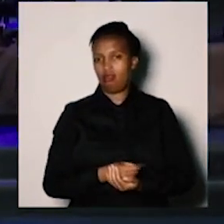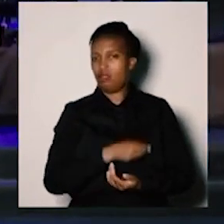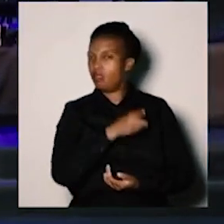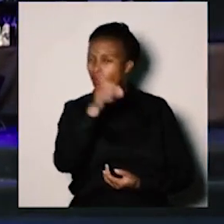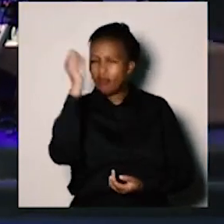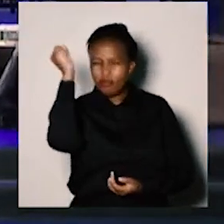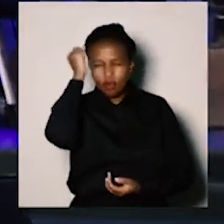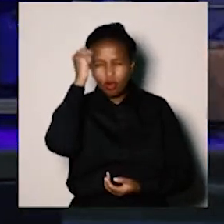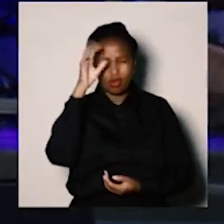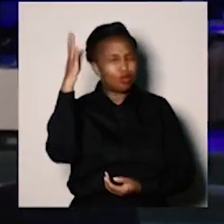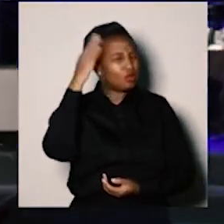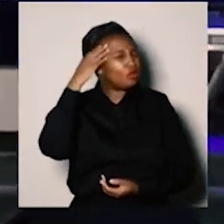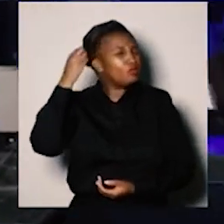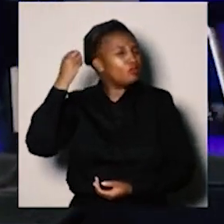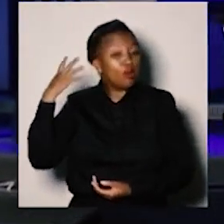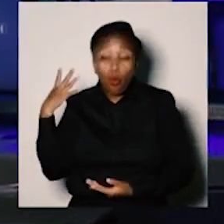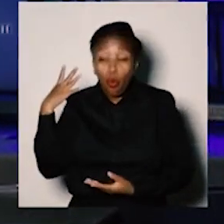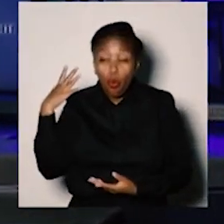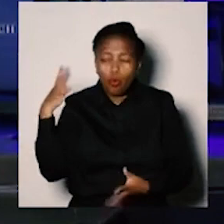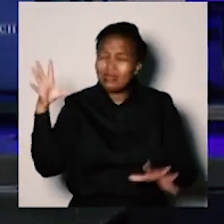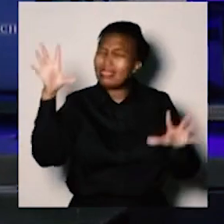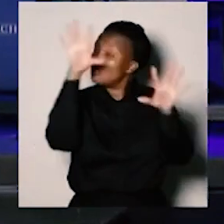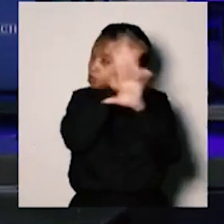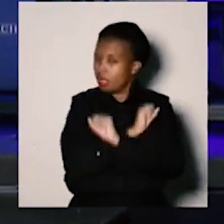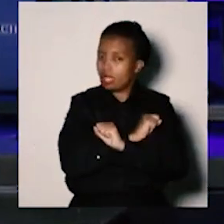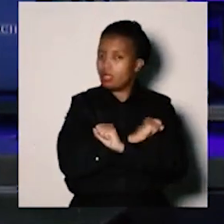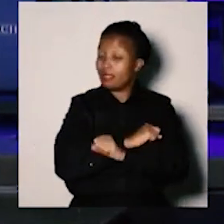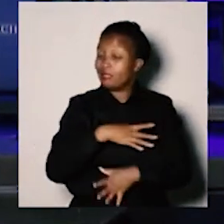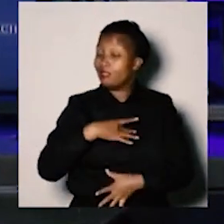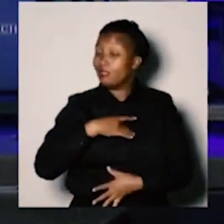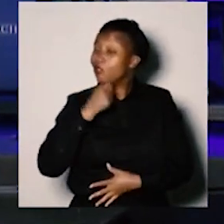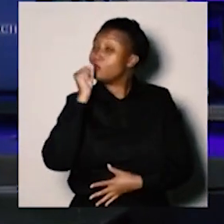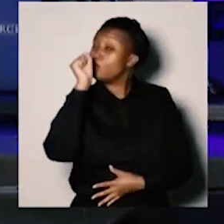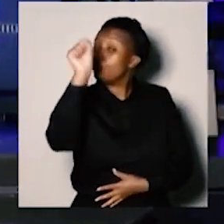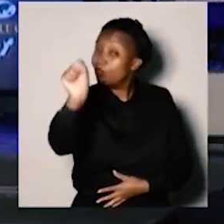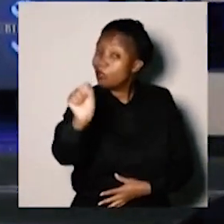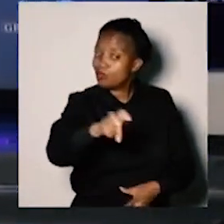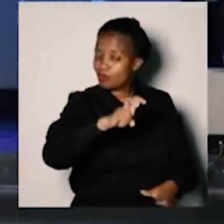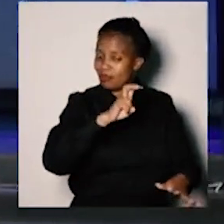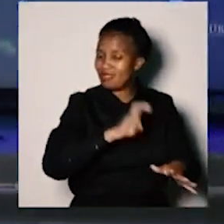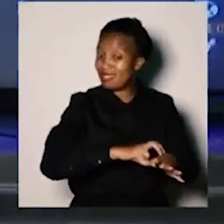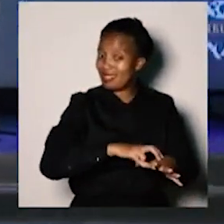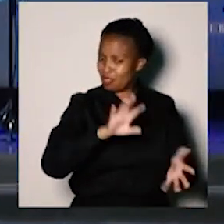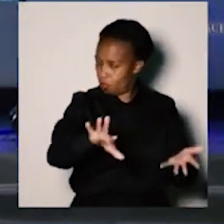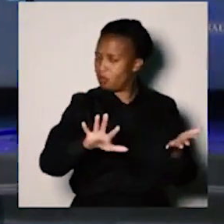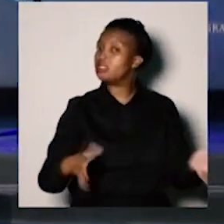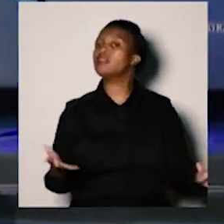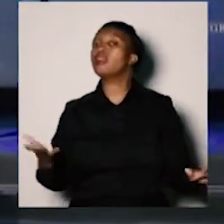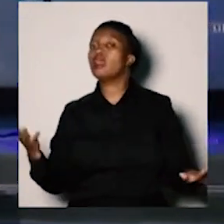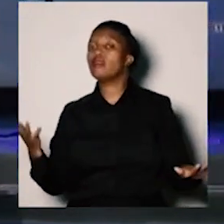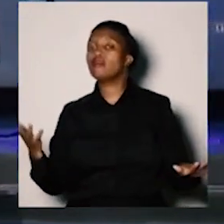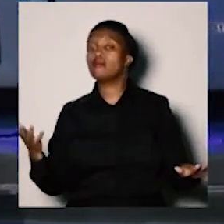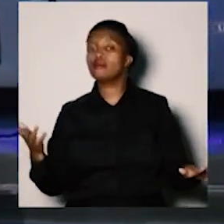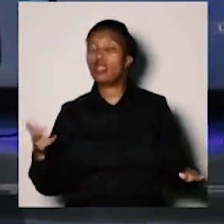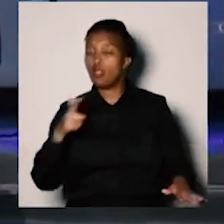Don't you know that tonight your soul will be required of you? Turn to it, Luke chapter 12, verse 20.